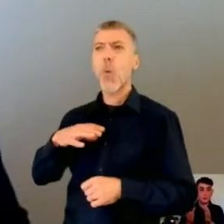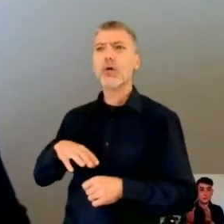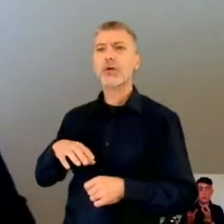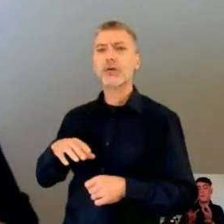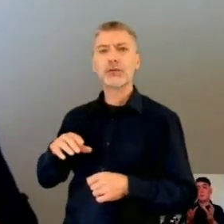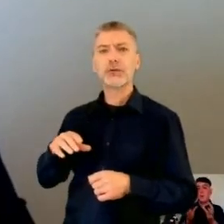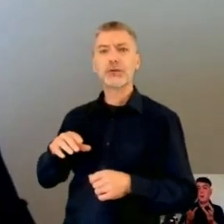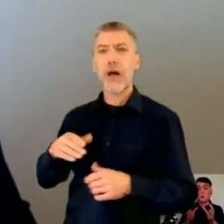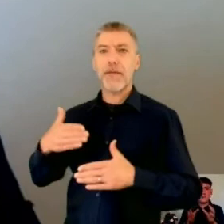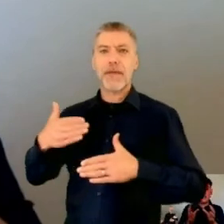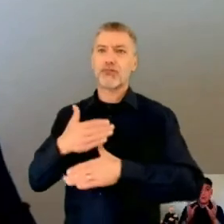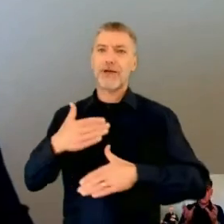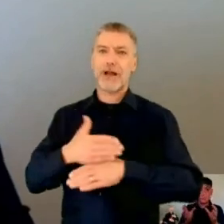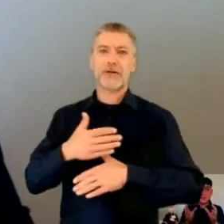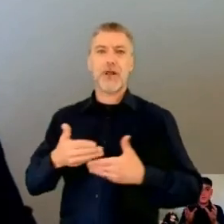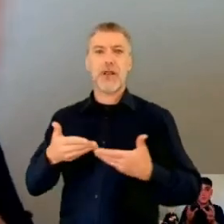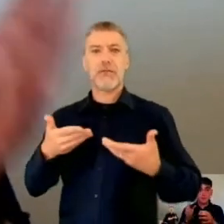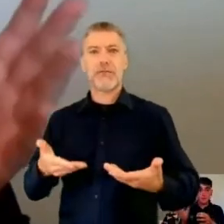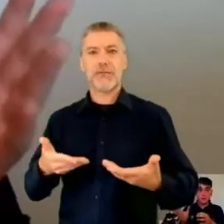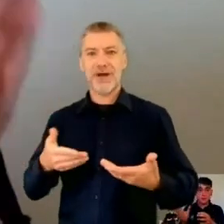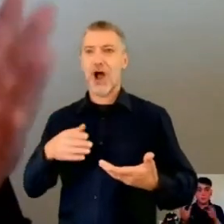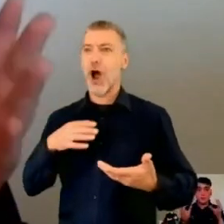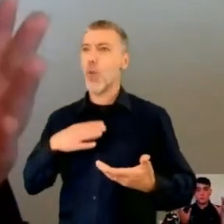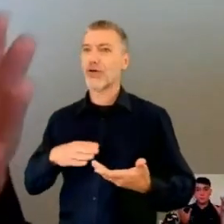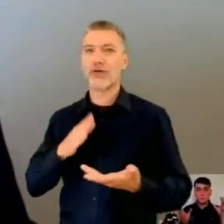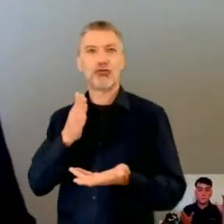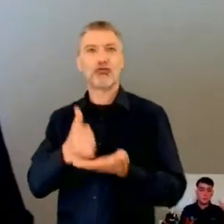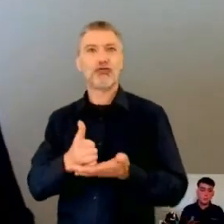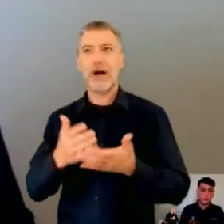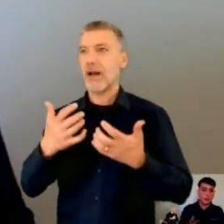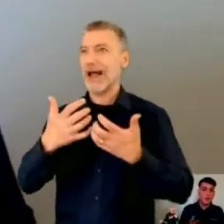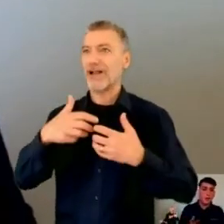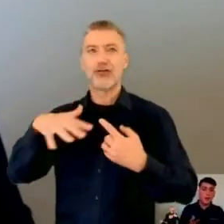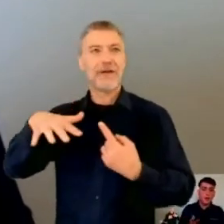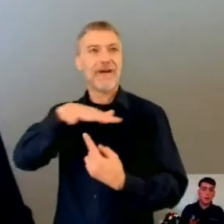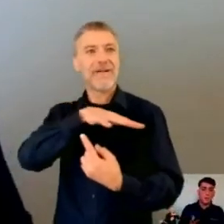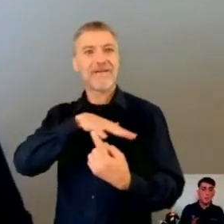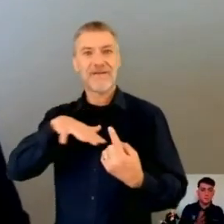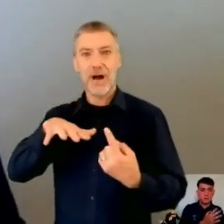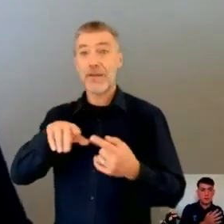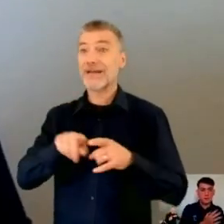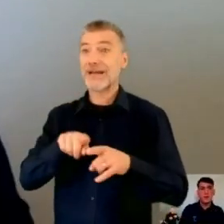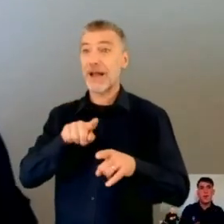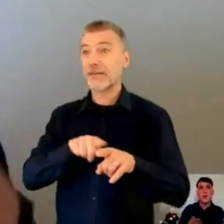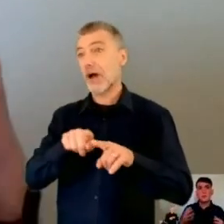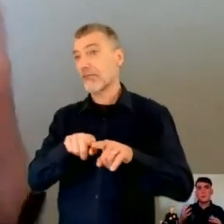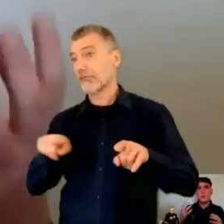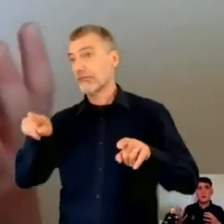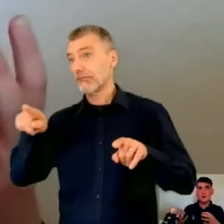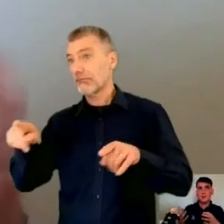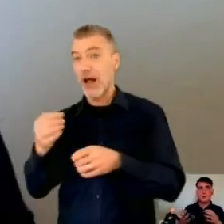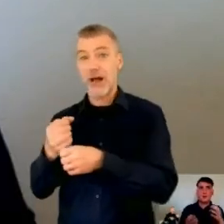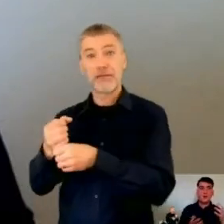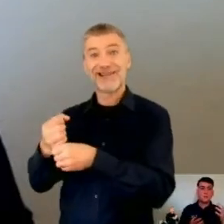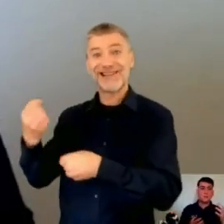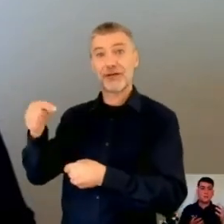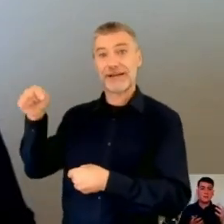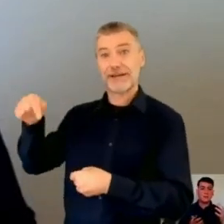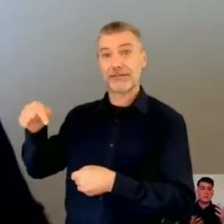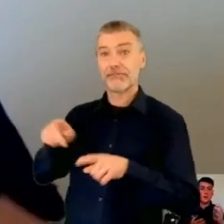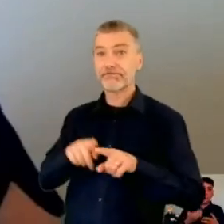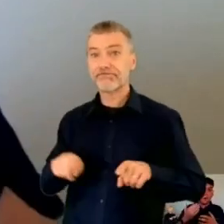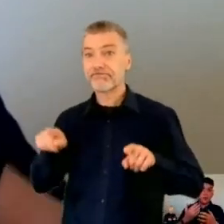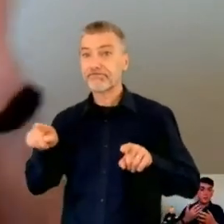practical side. I wanted to work in a real engineering environment, plus doing my degree on the side. So what that does, it allows